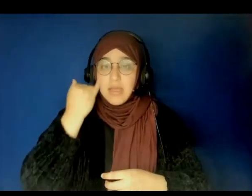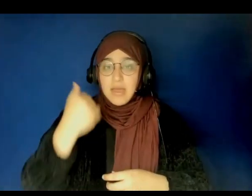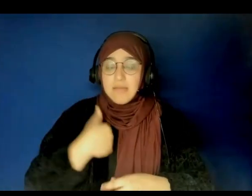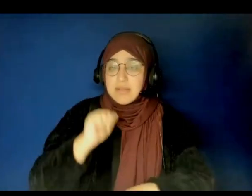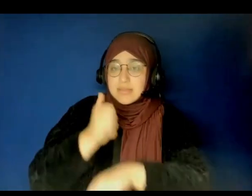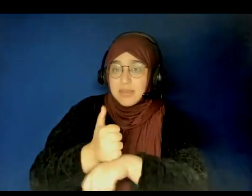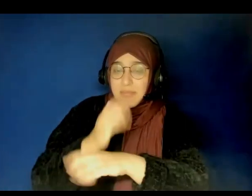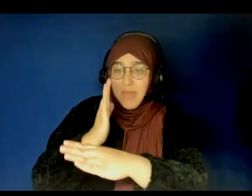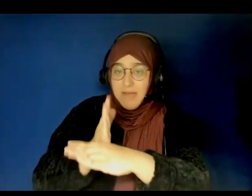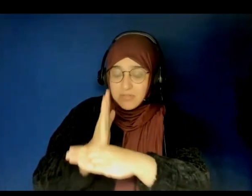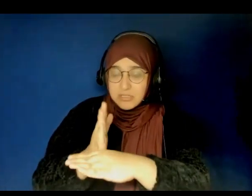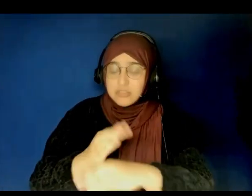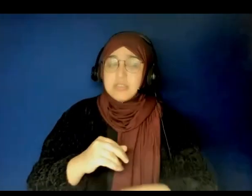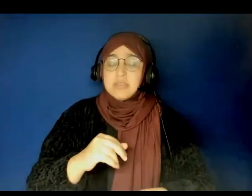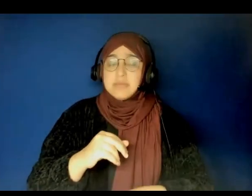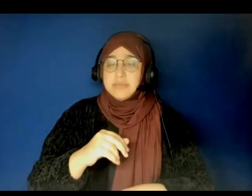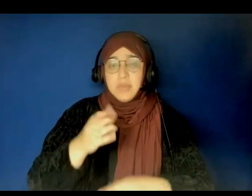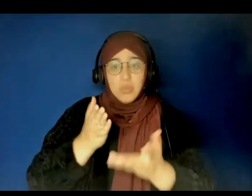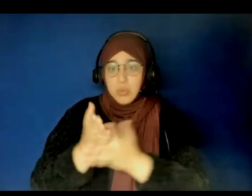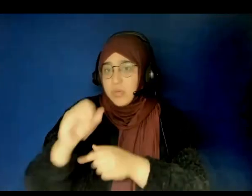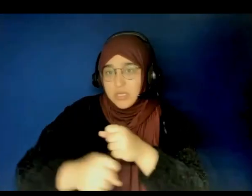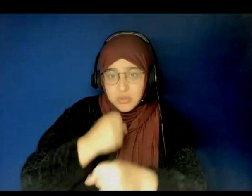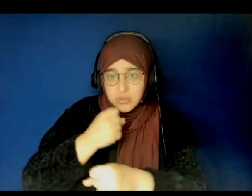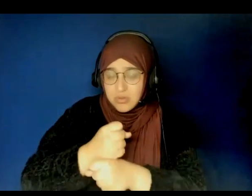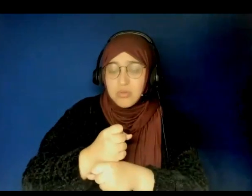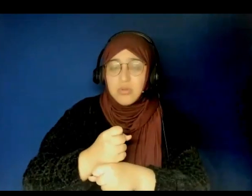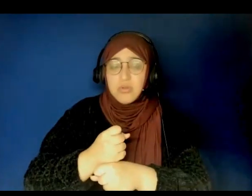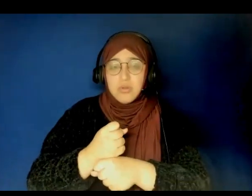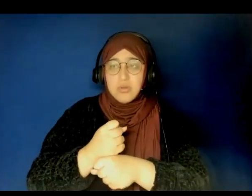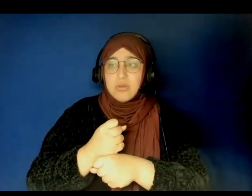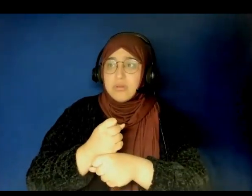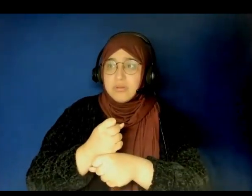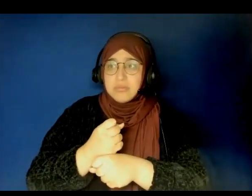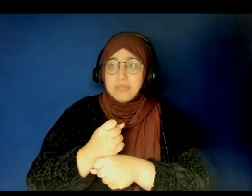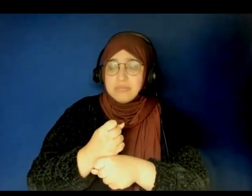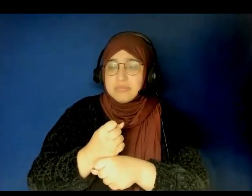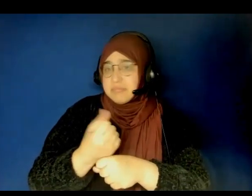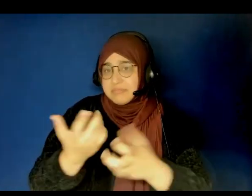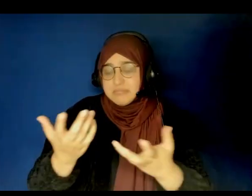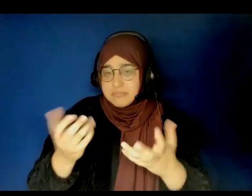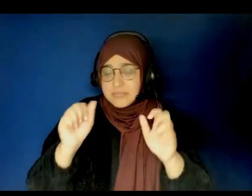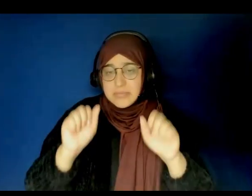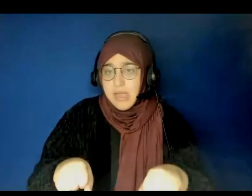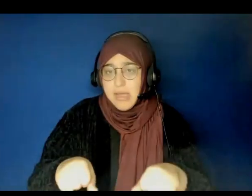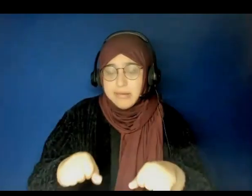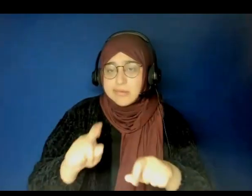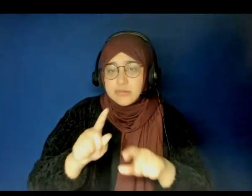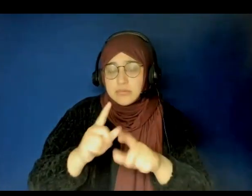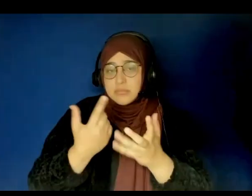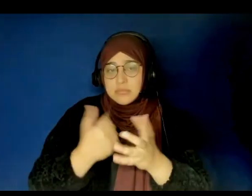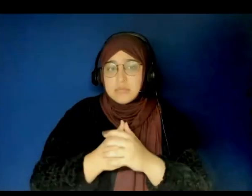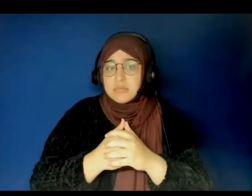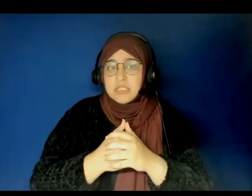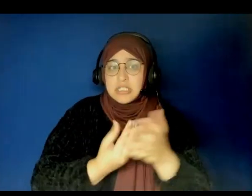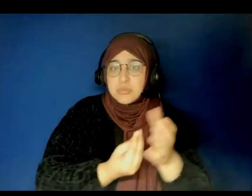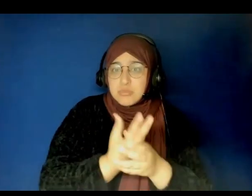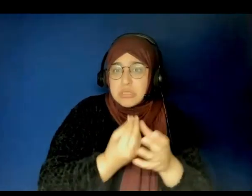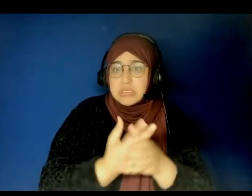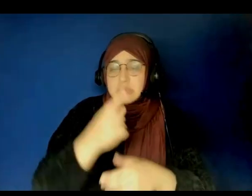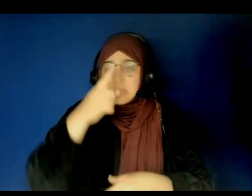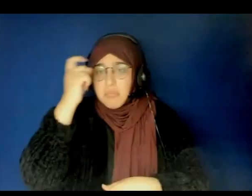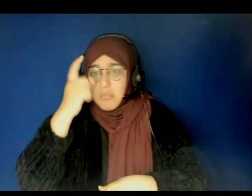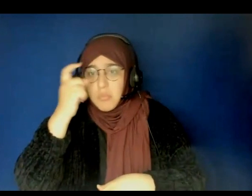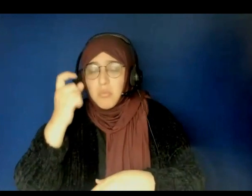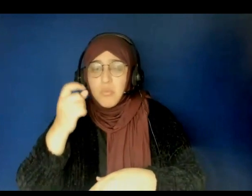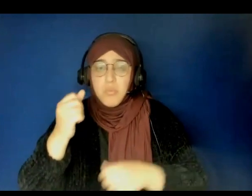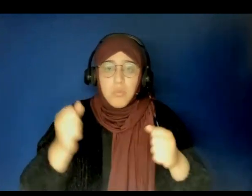the year, I get them in spurts of, like say the spring, the summer, the winter. But if I average it, I